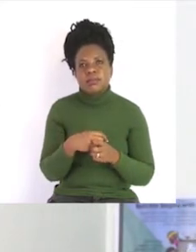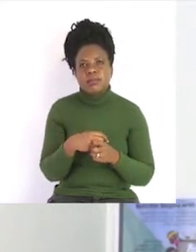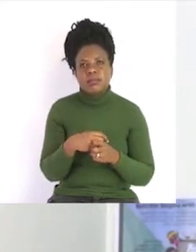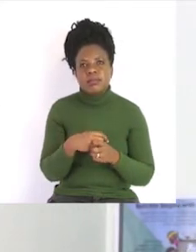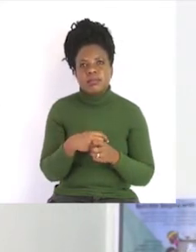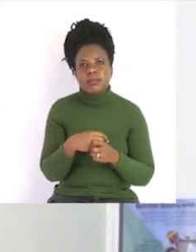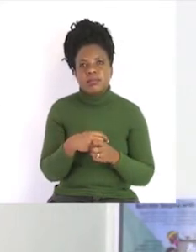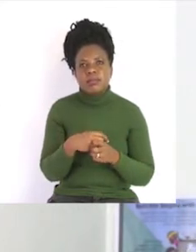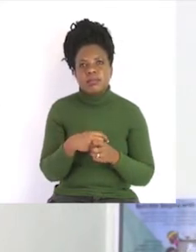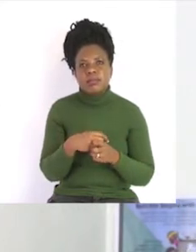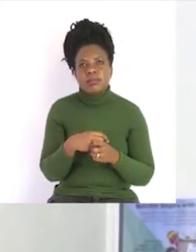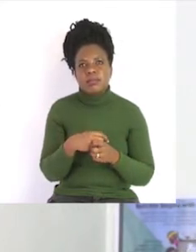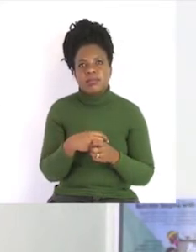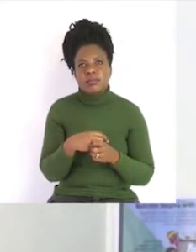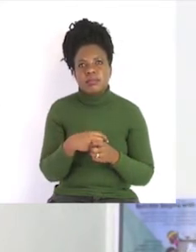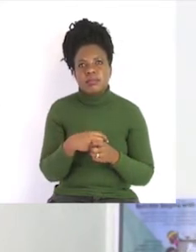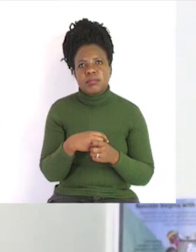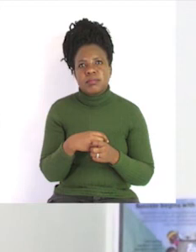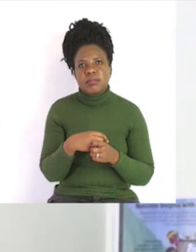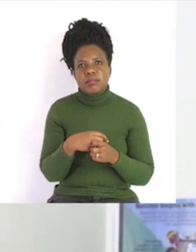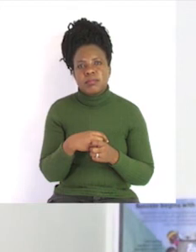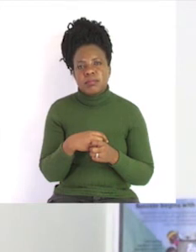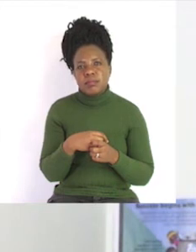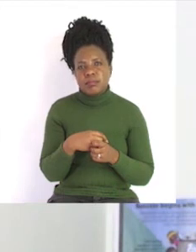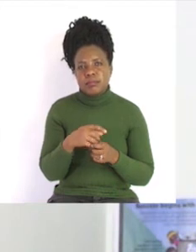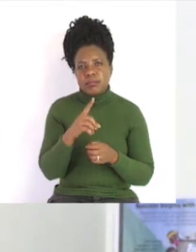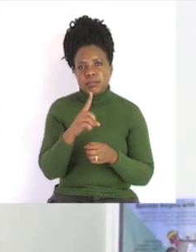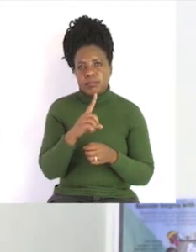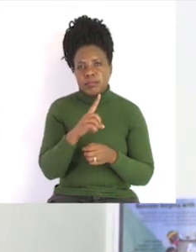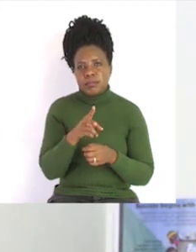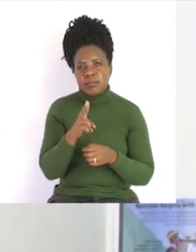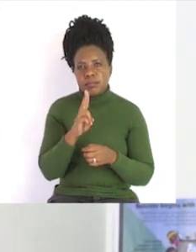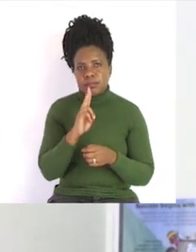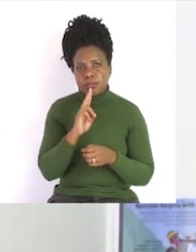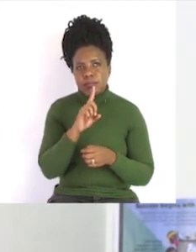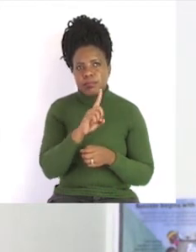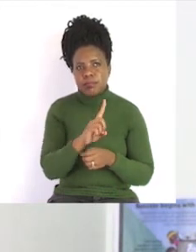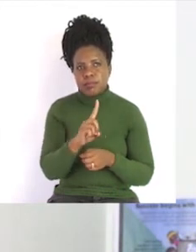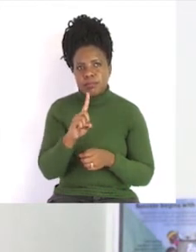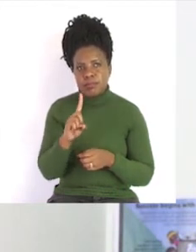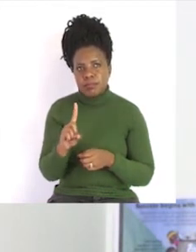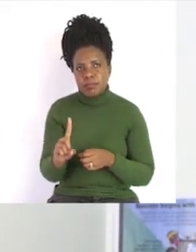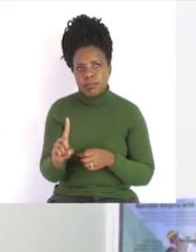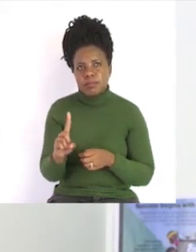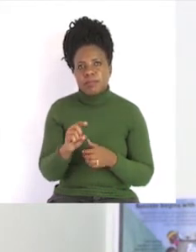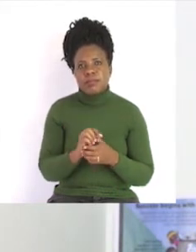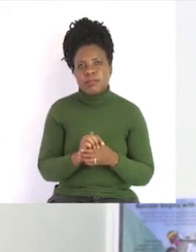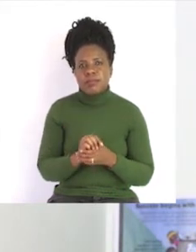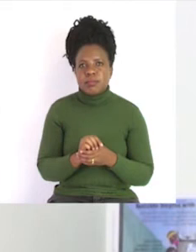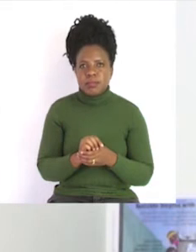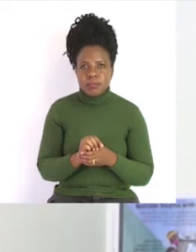will give me 1. 4 minus 3 will give me 1. And